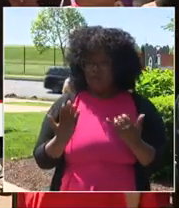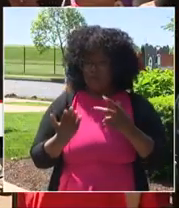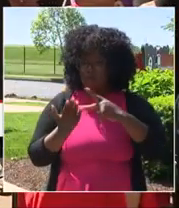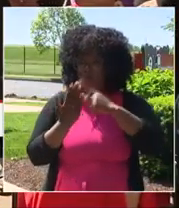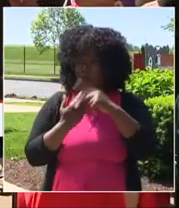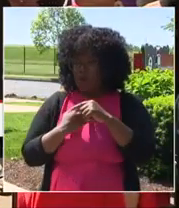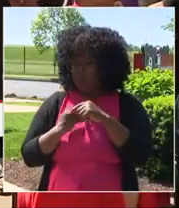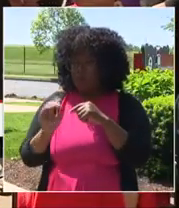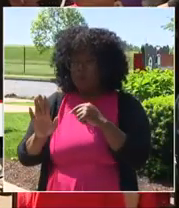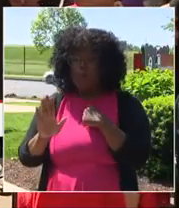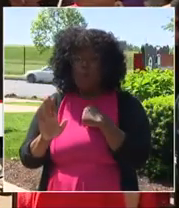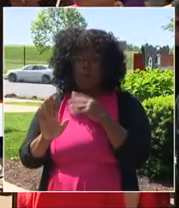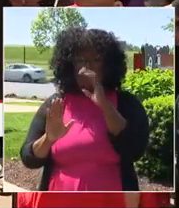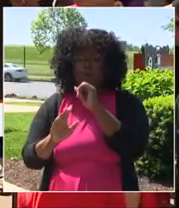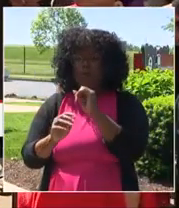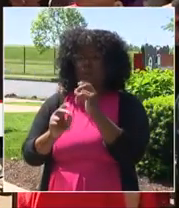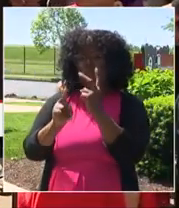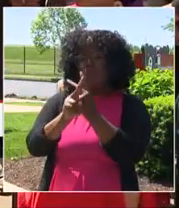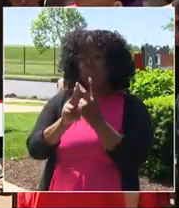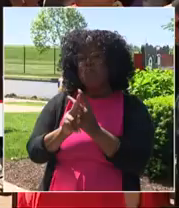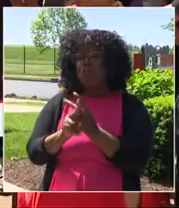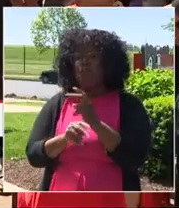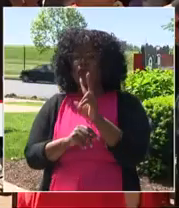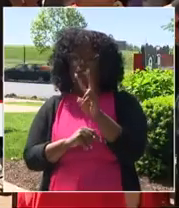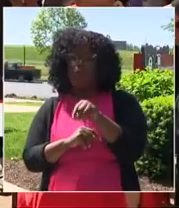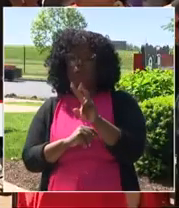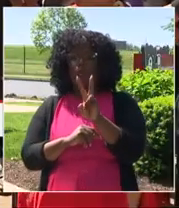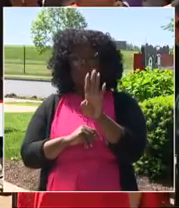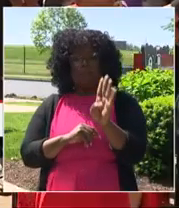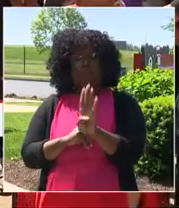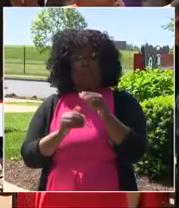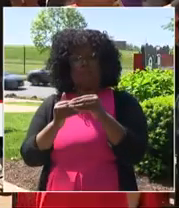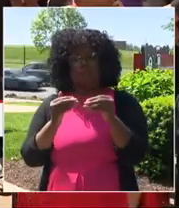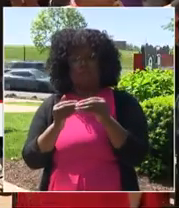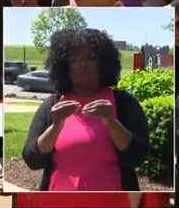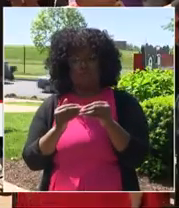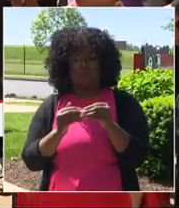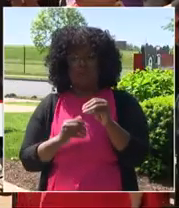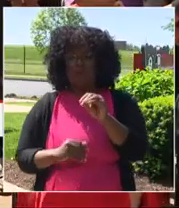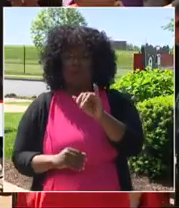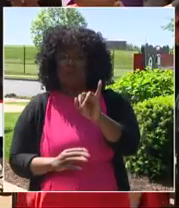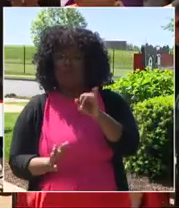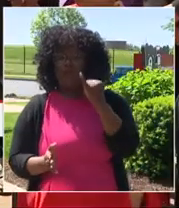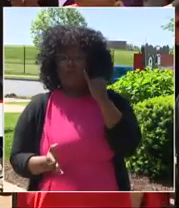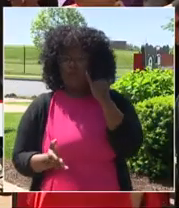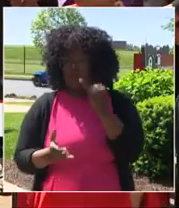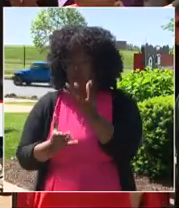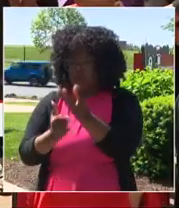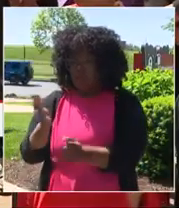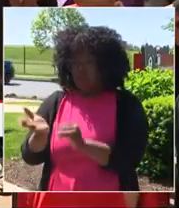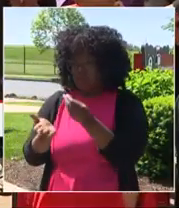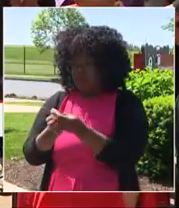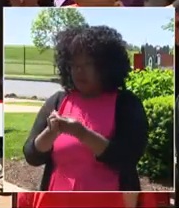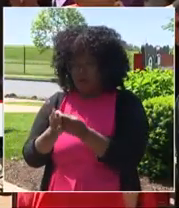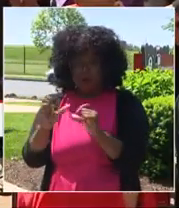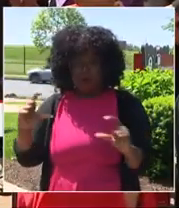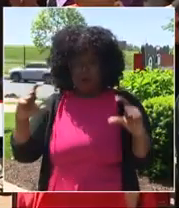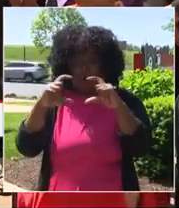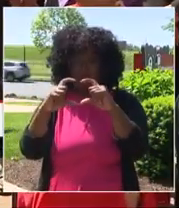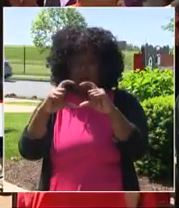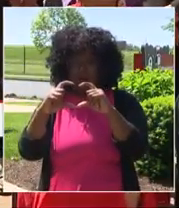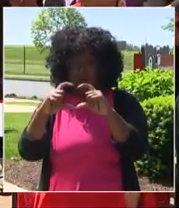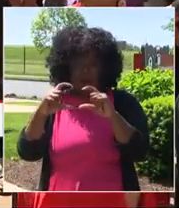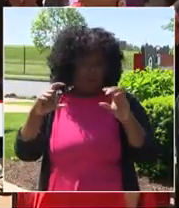year $5.2 billion. If we lose the legacy match and we lose the Obamacare